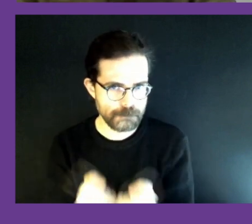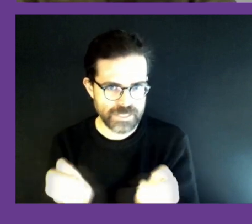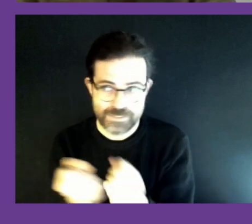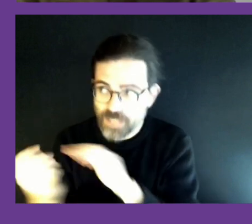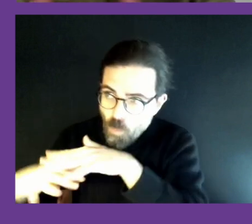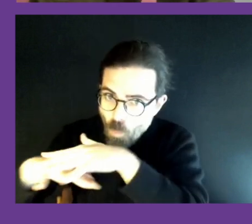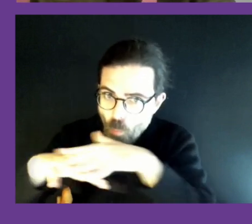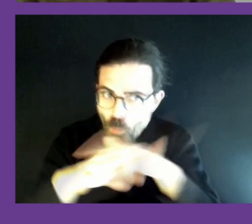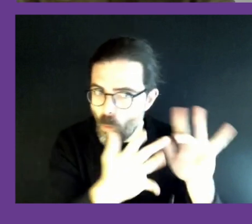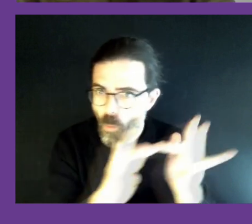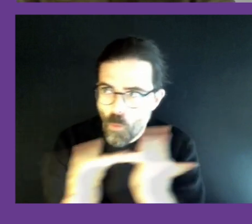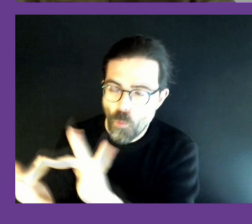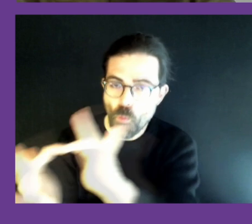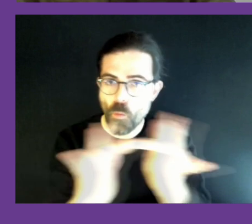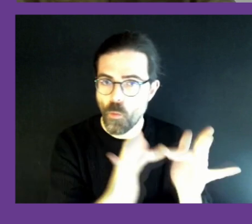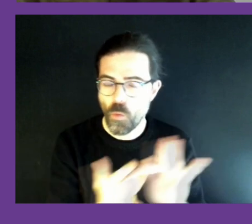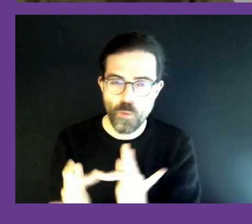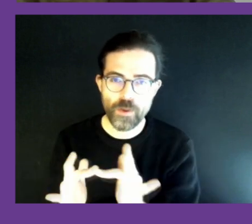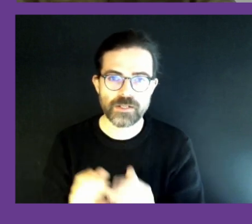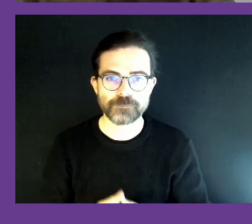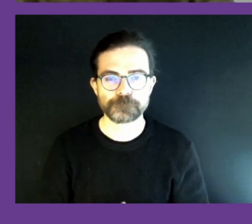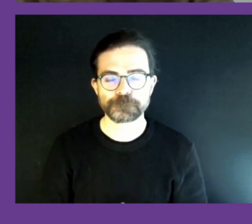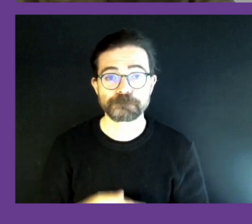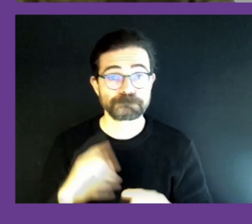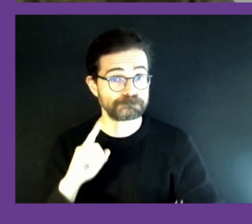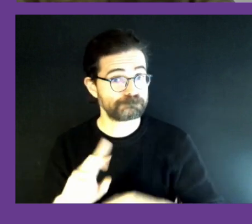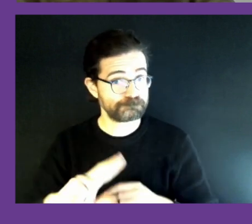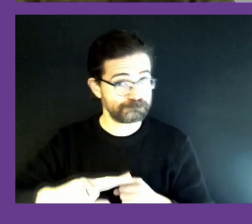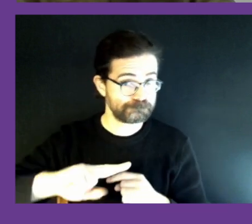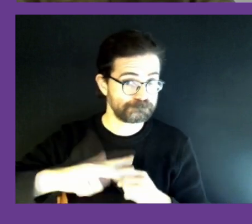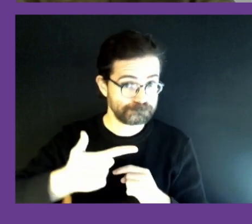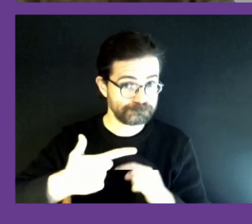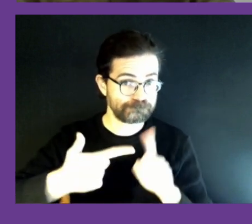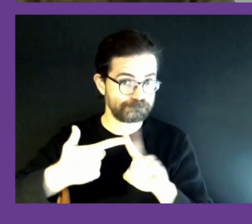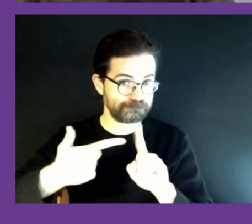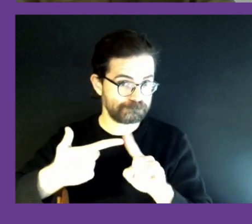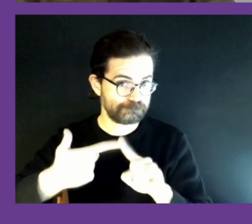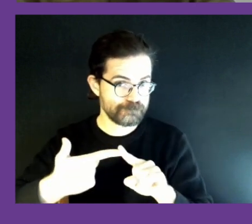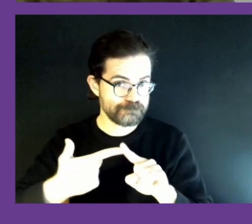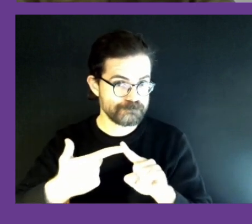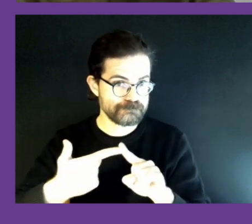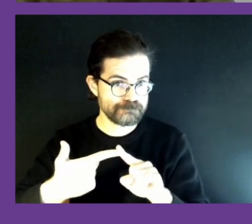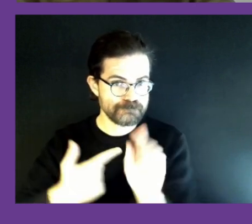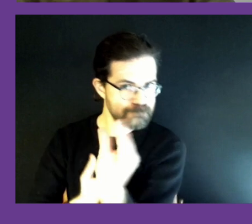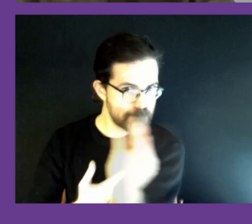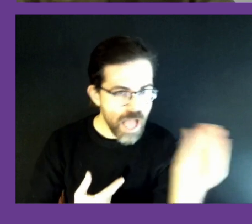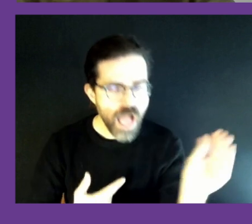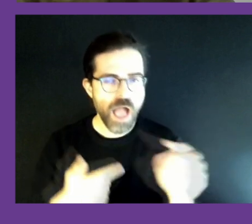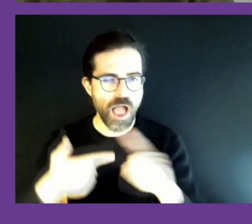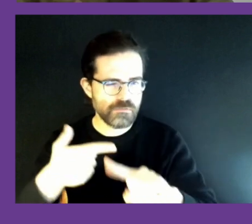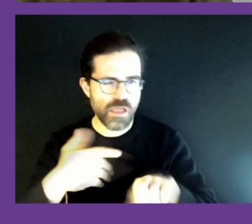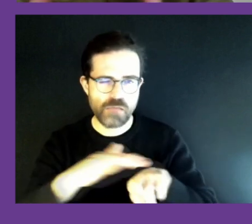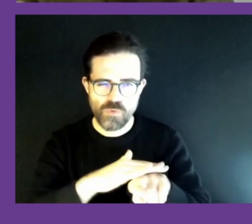Secondly, wealth of materials and resources gathered by national experts from all